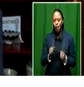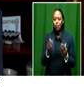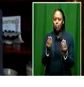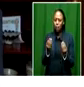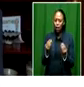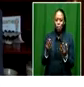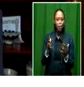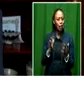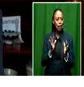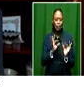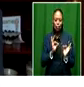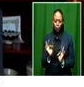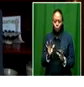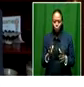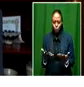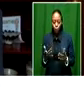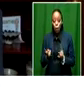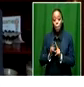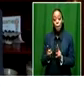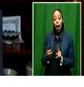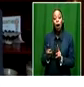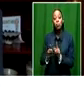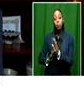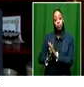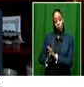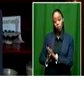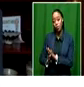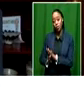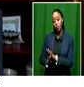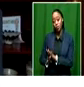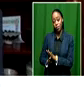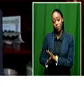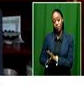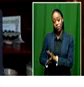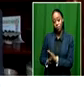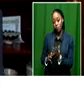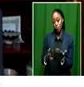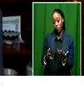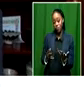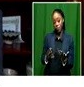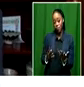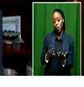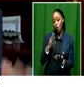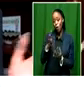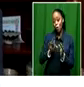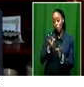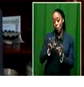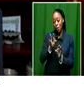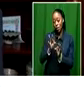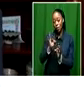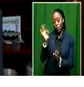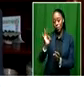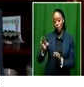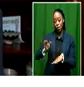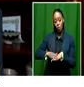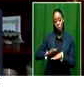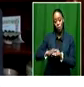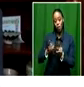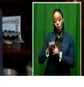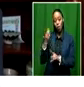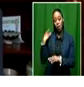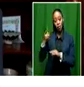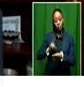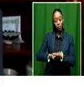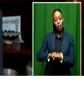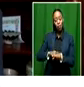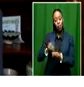numbers are scary, we have actually improved almost fourfold since the last team's results.